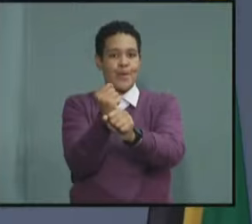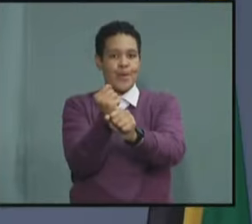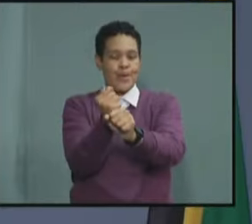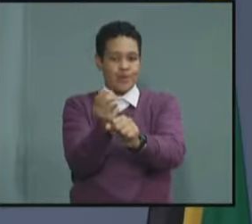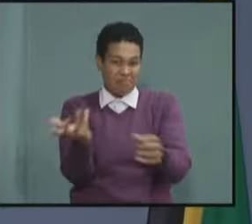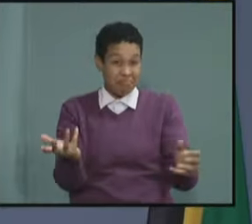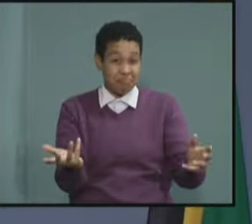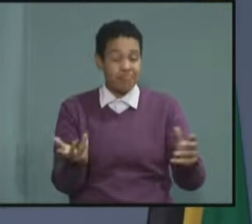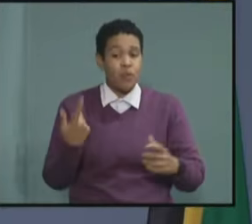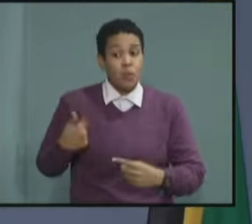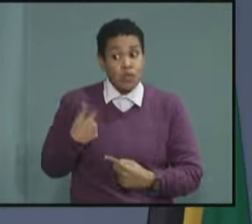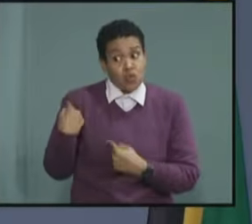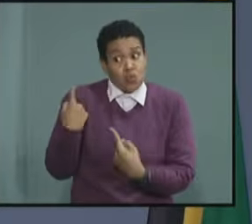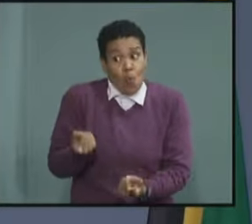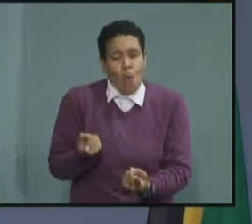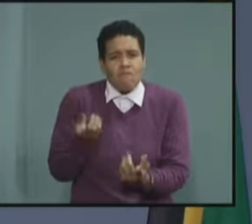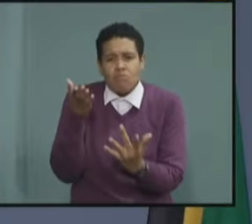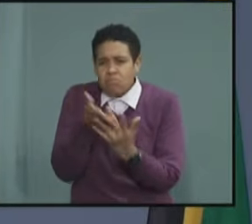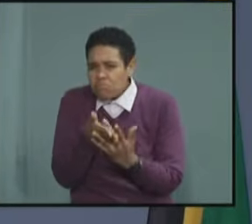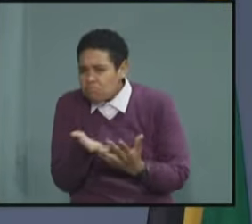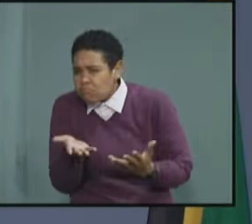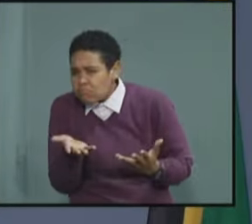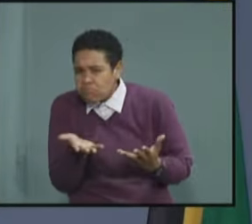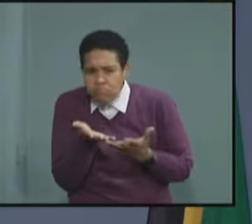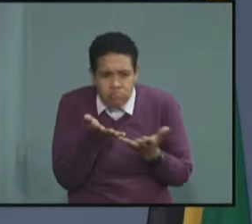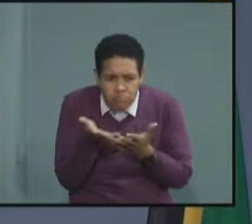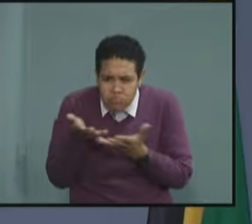We have so far in our intervention,